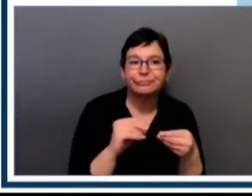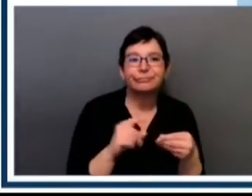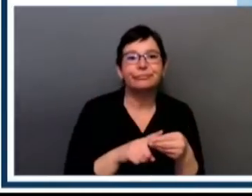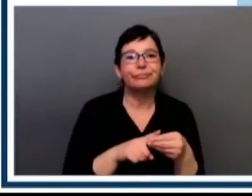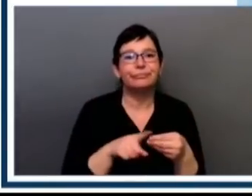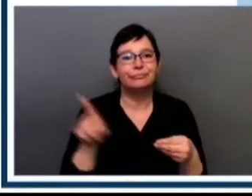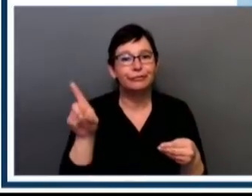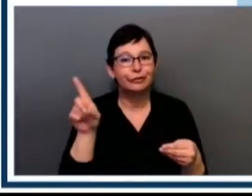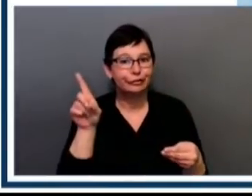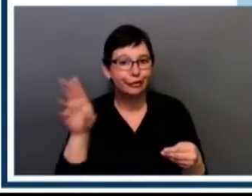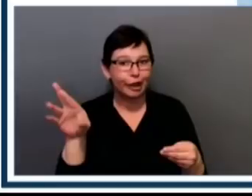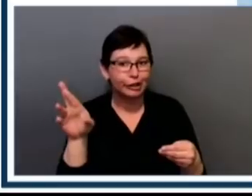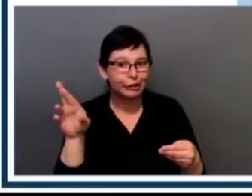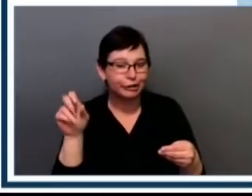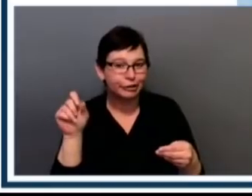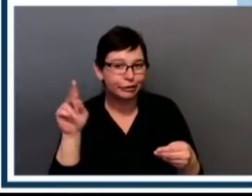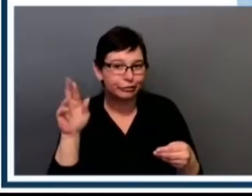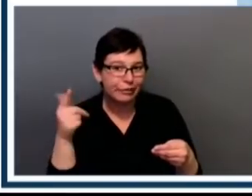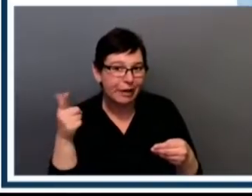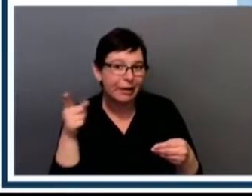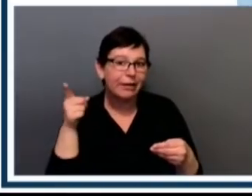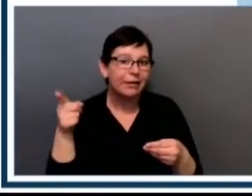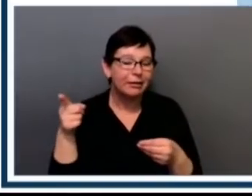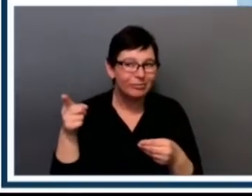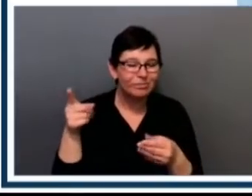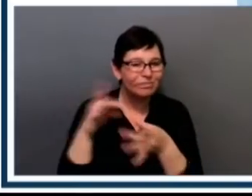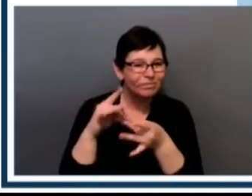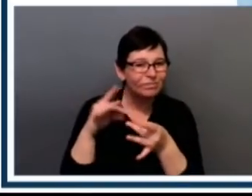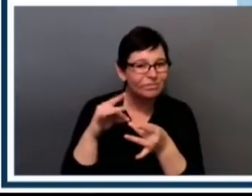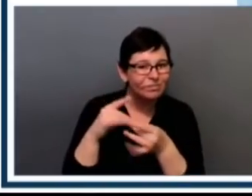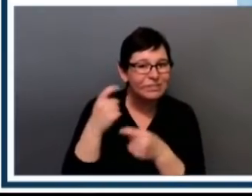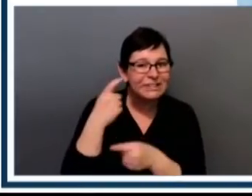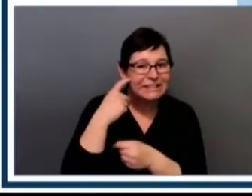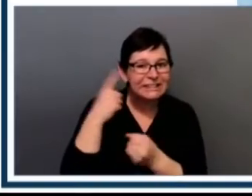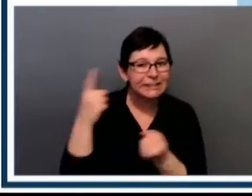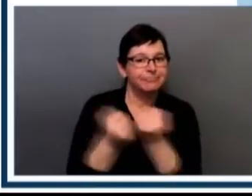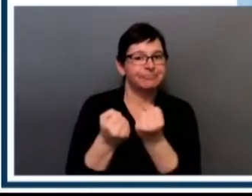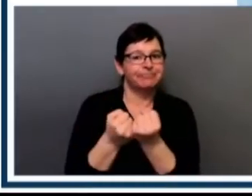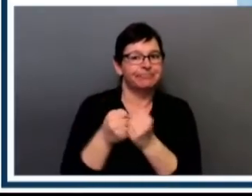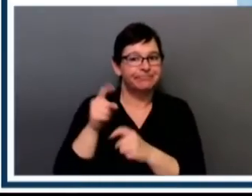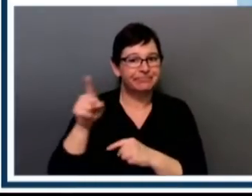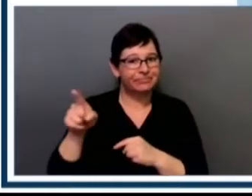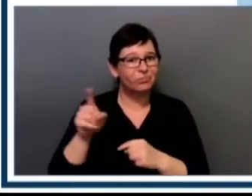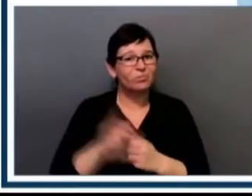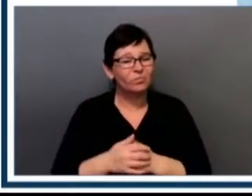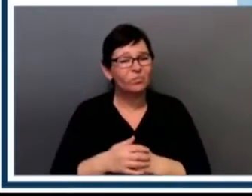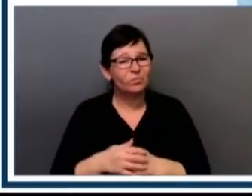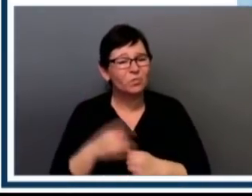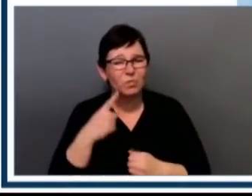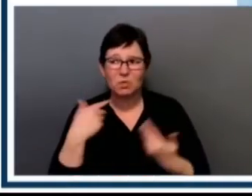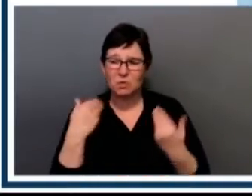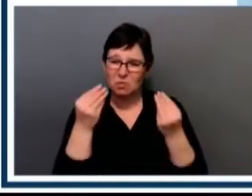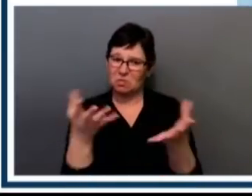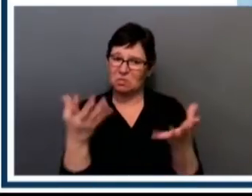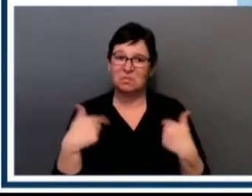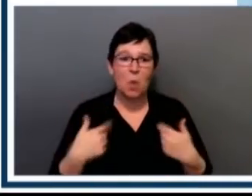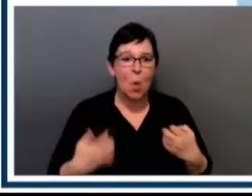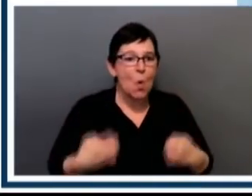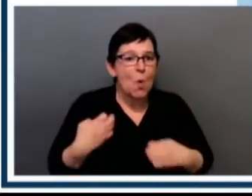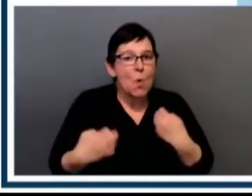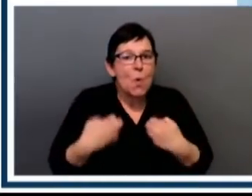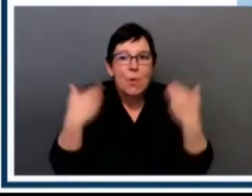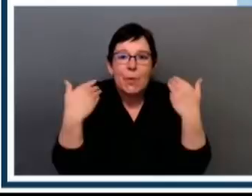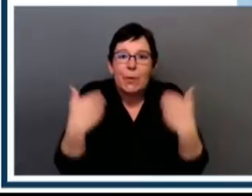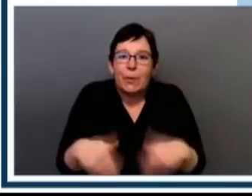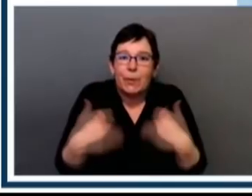in particular. A lot of reflection over what's happened over the past 2 years and what we've all been through. I'll personally never